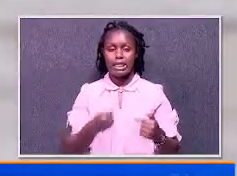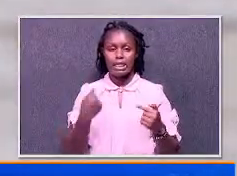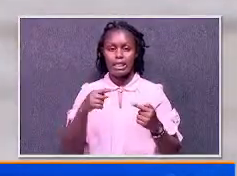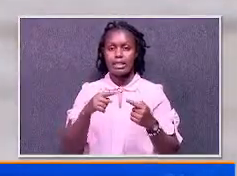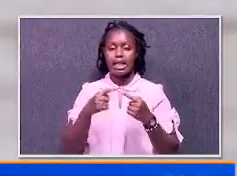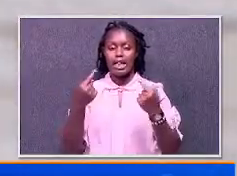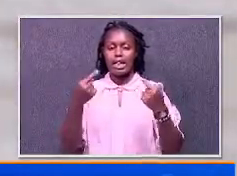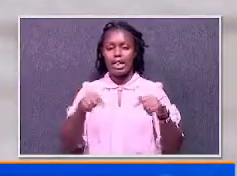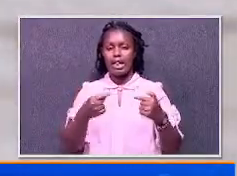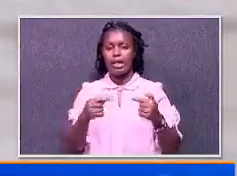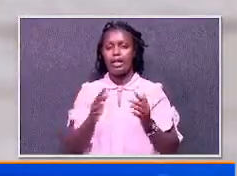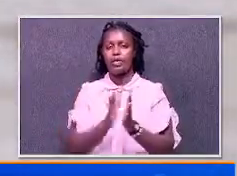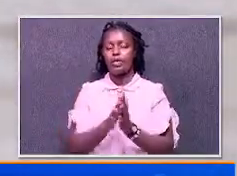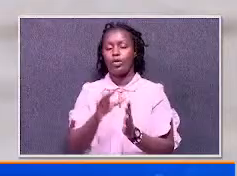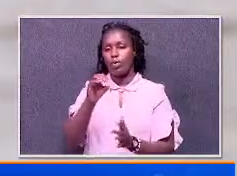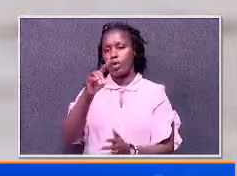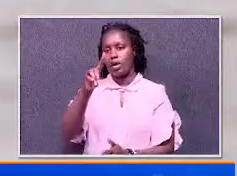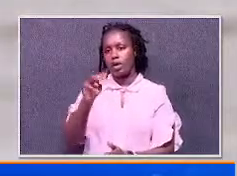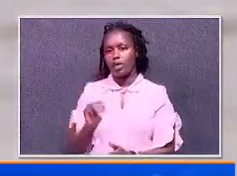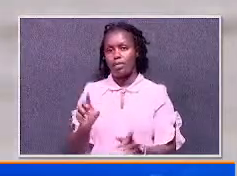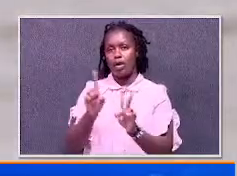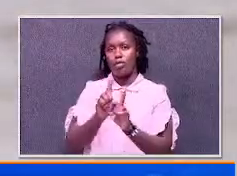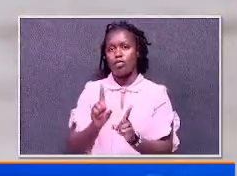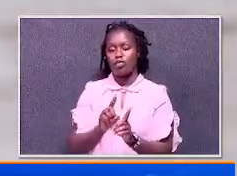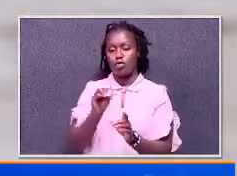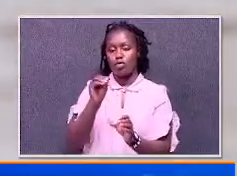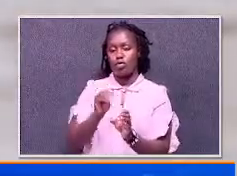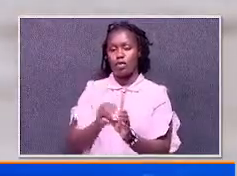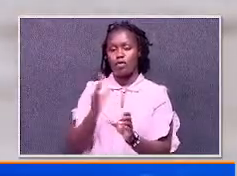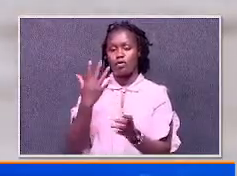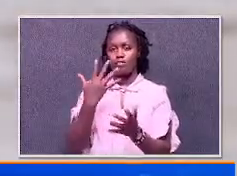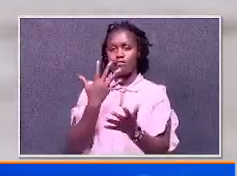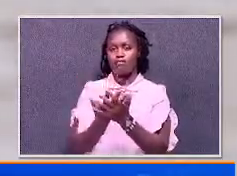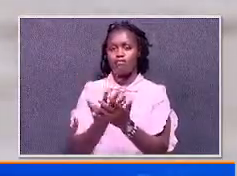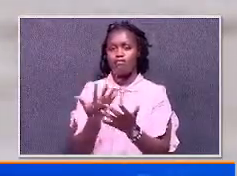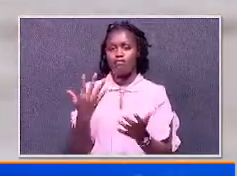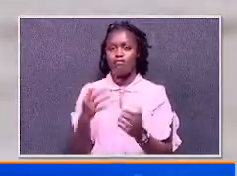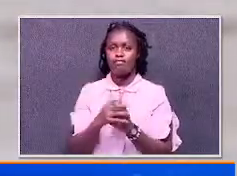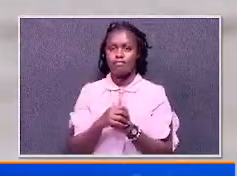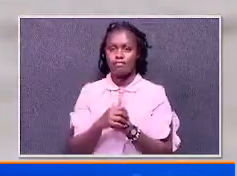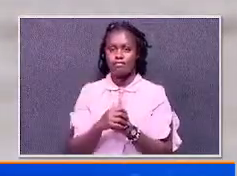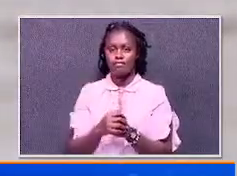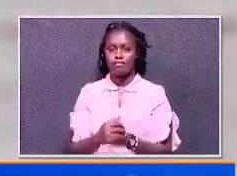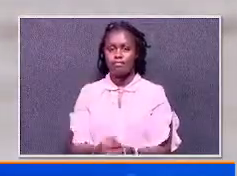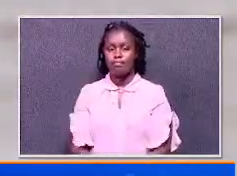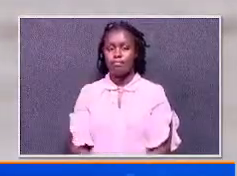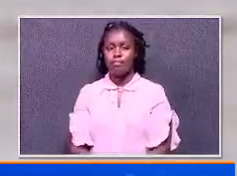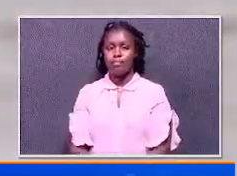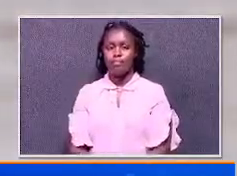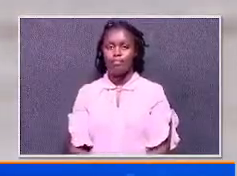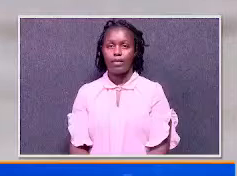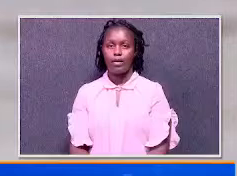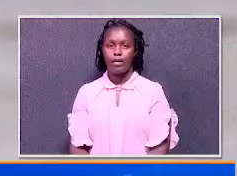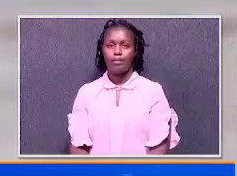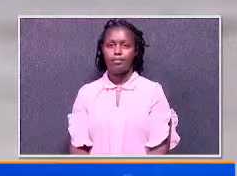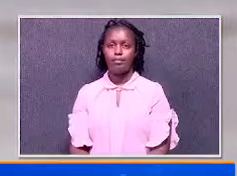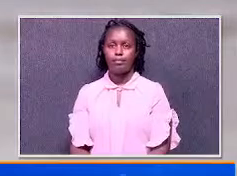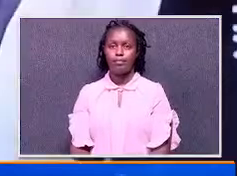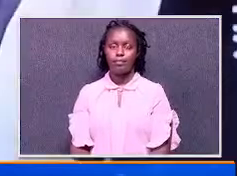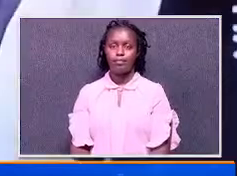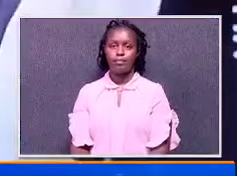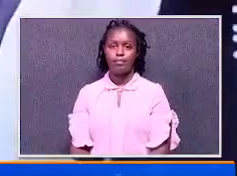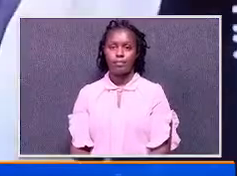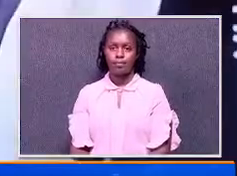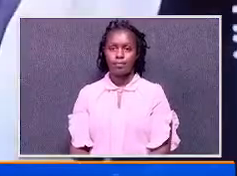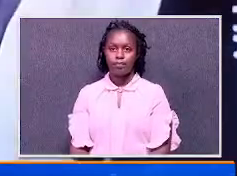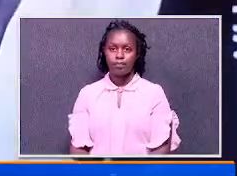Raila Odinga and at the same point was put behind bars. Lakiriano reporting for TV